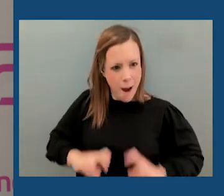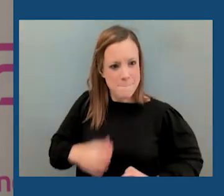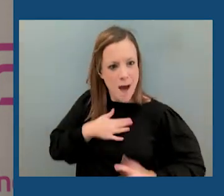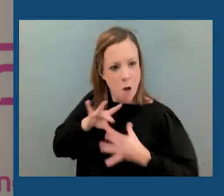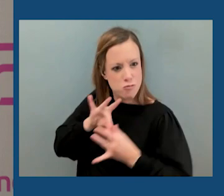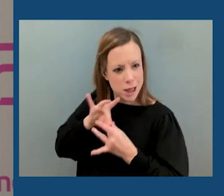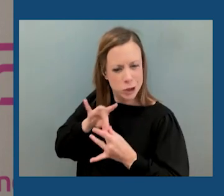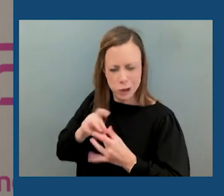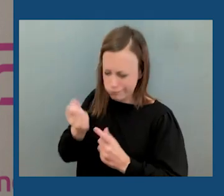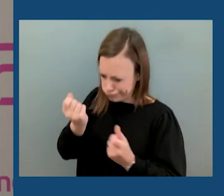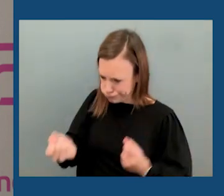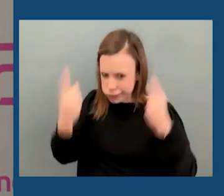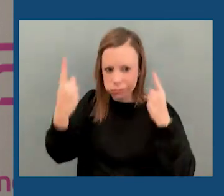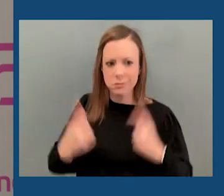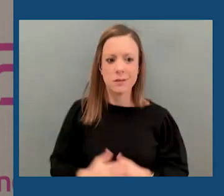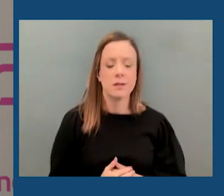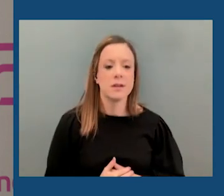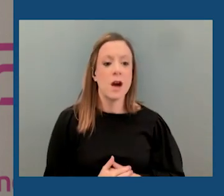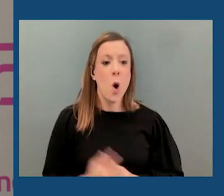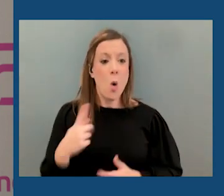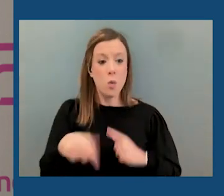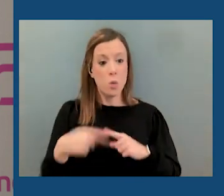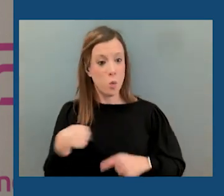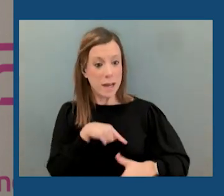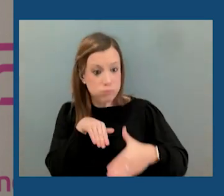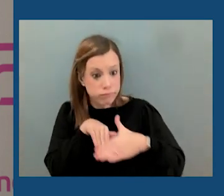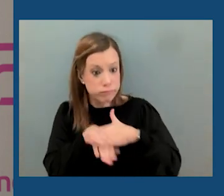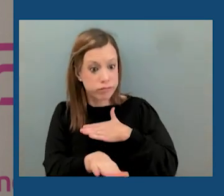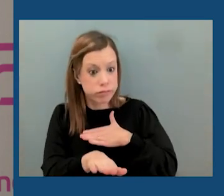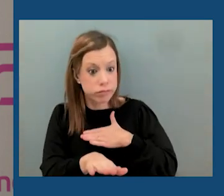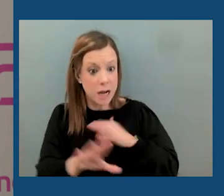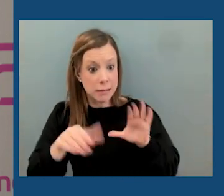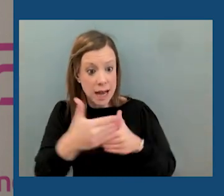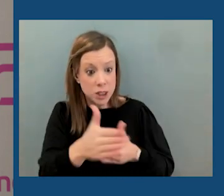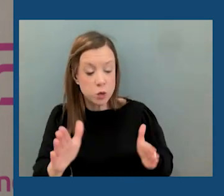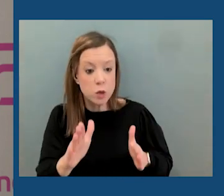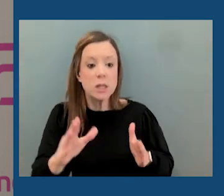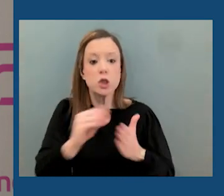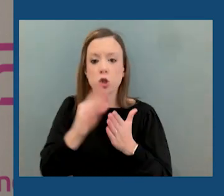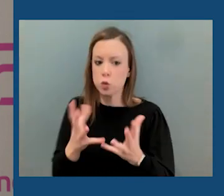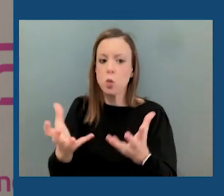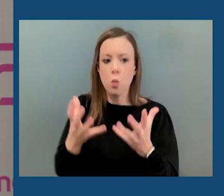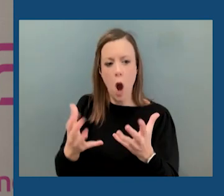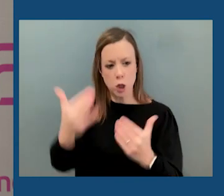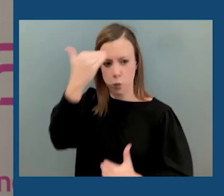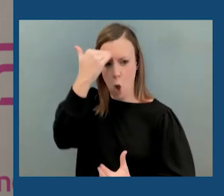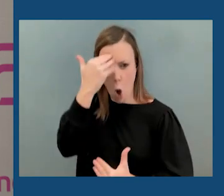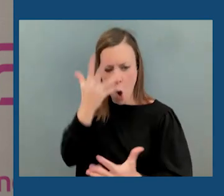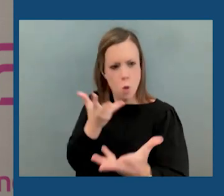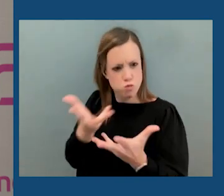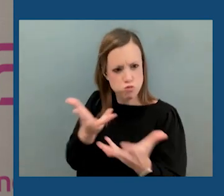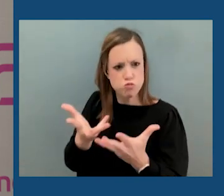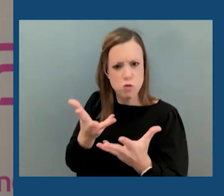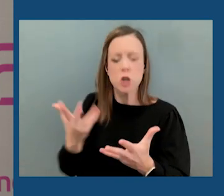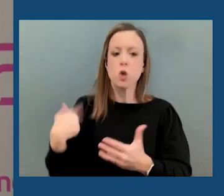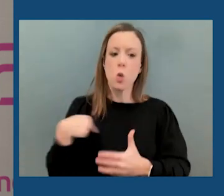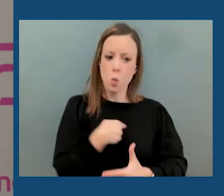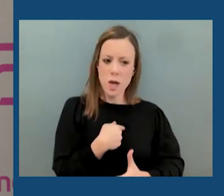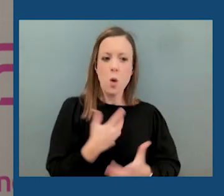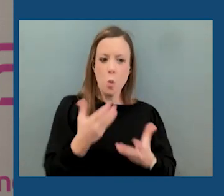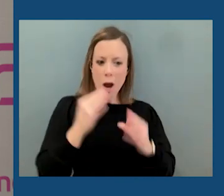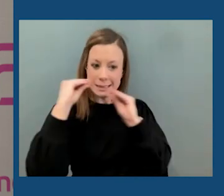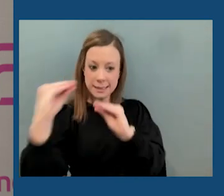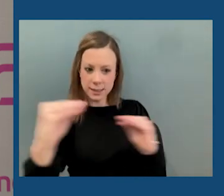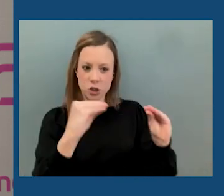into classrooms, students want to hear from us. They have questions and deserve answers. It's our wish that sharing some of these